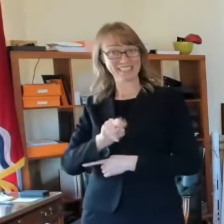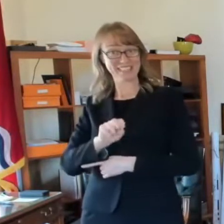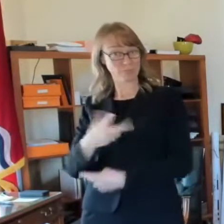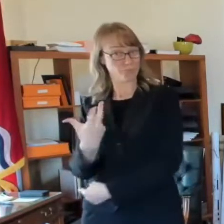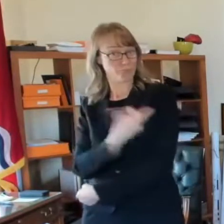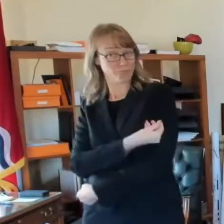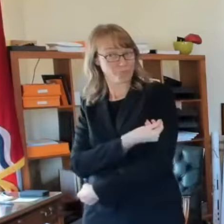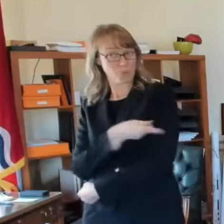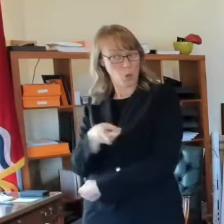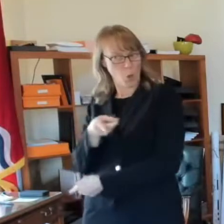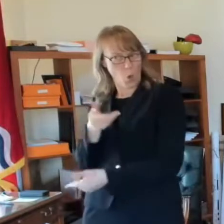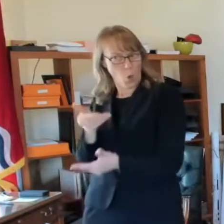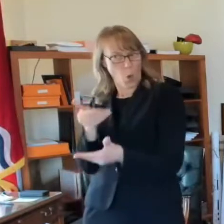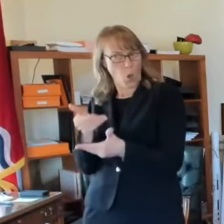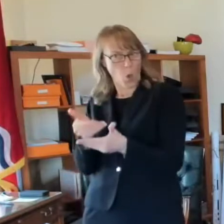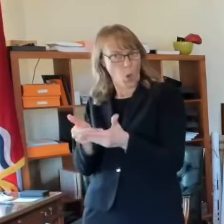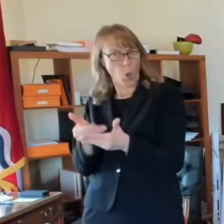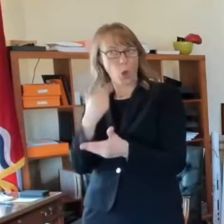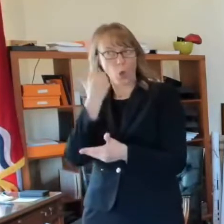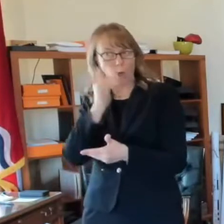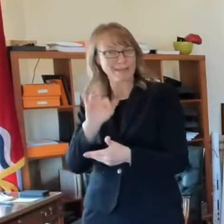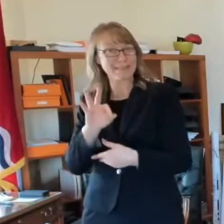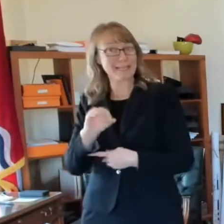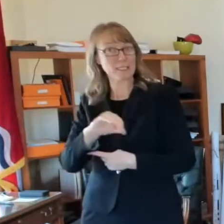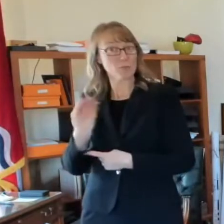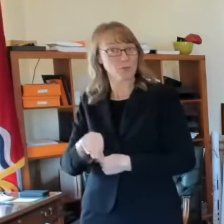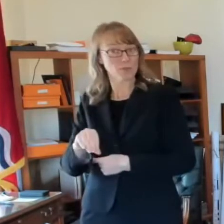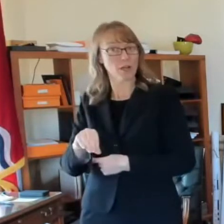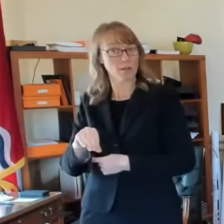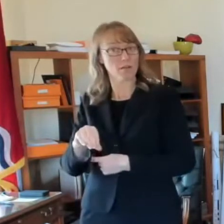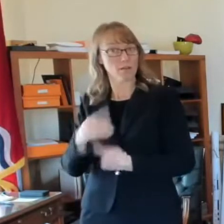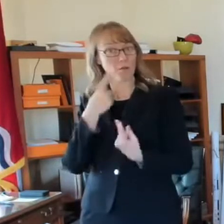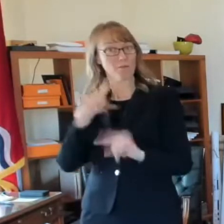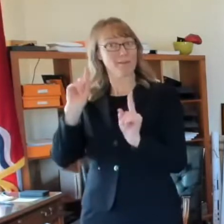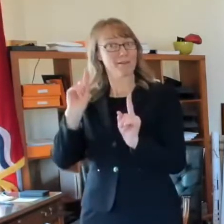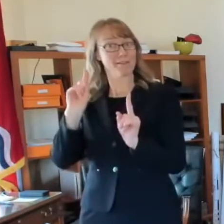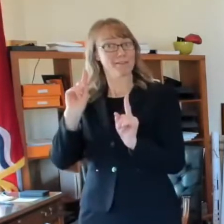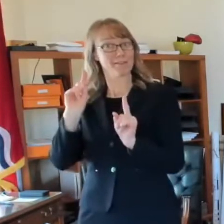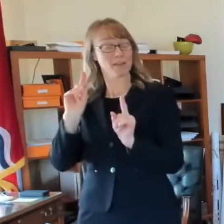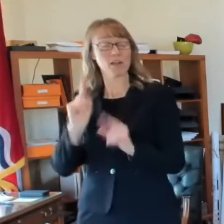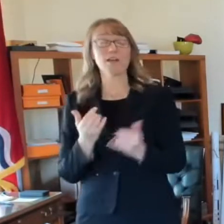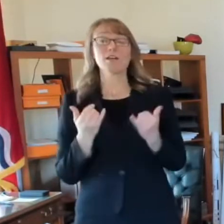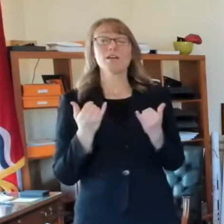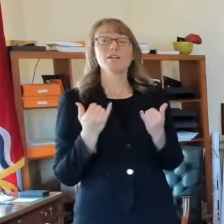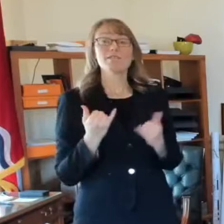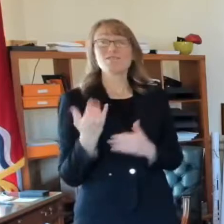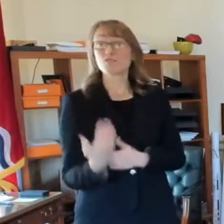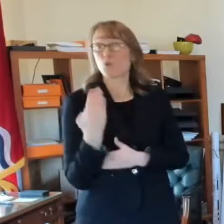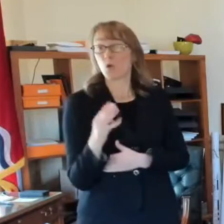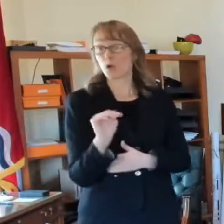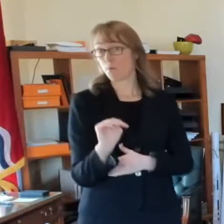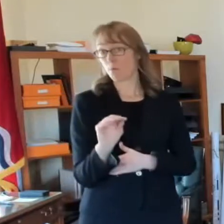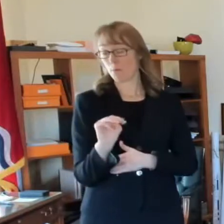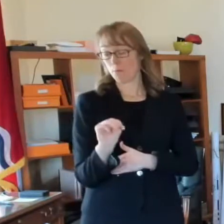vaccine was turning up 90% positive. Well, this morning Moderna,